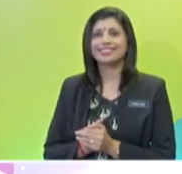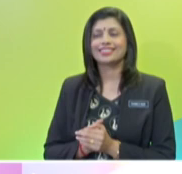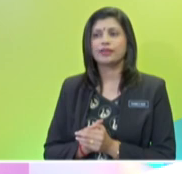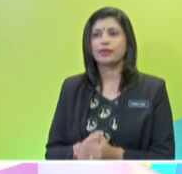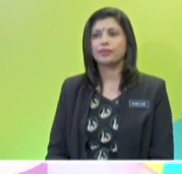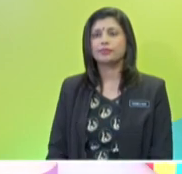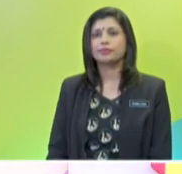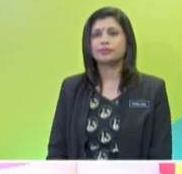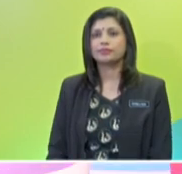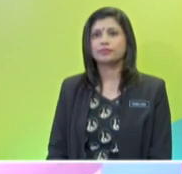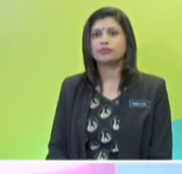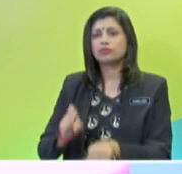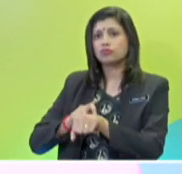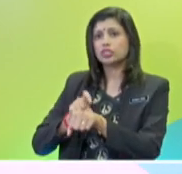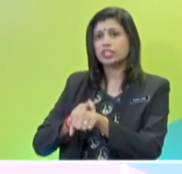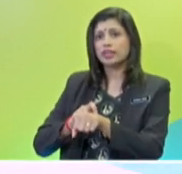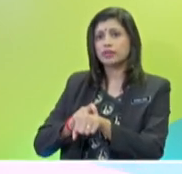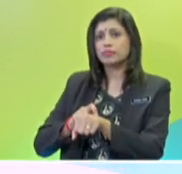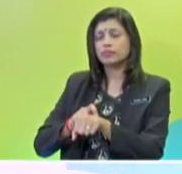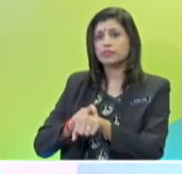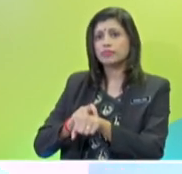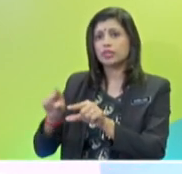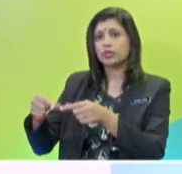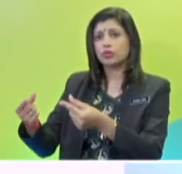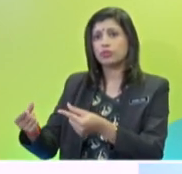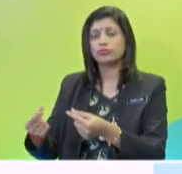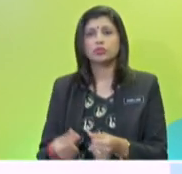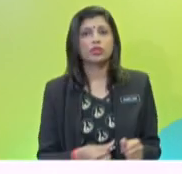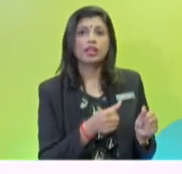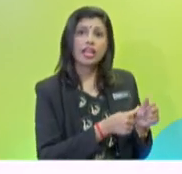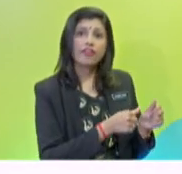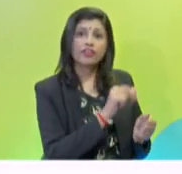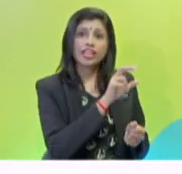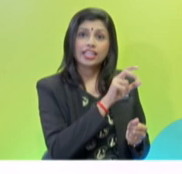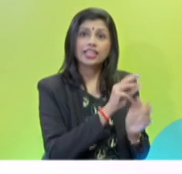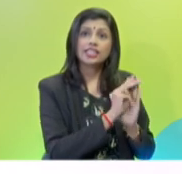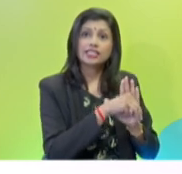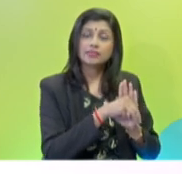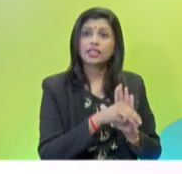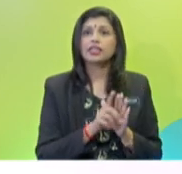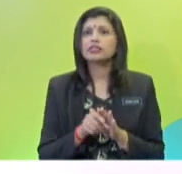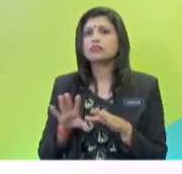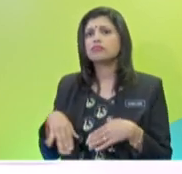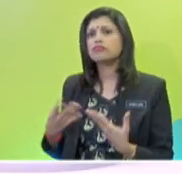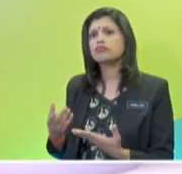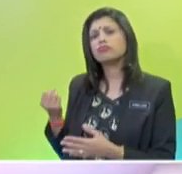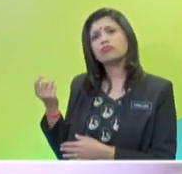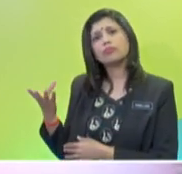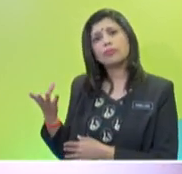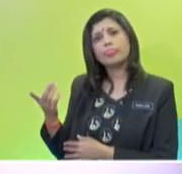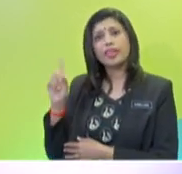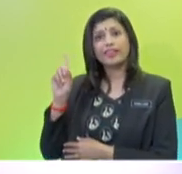depart? It departs every 30 minutes. And how much does it cost? A single